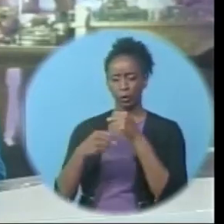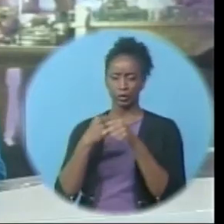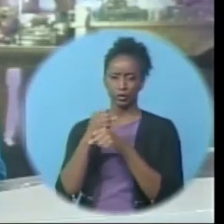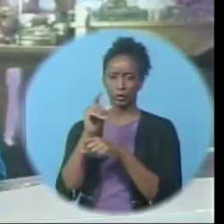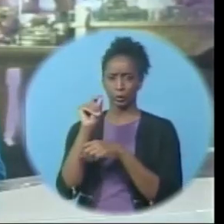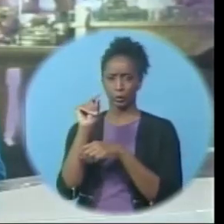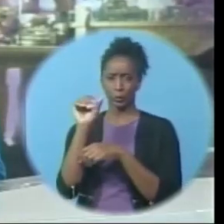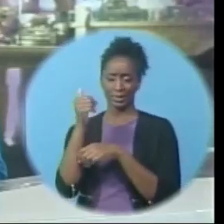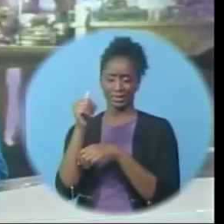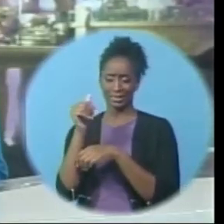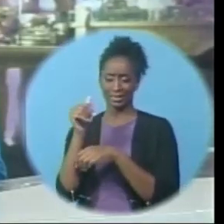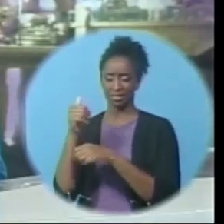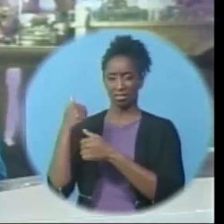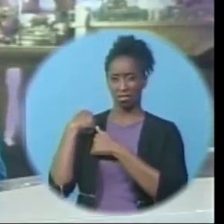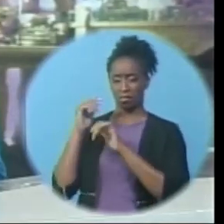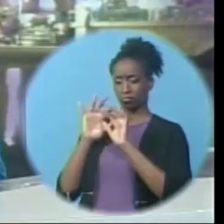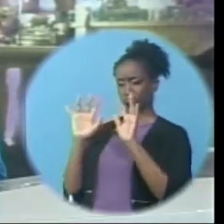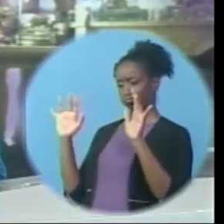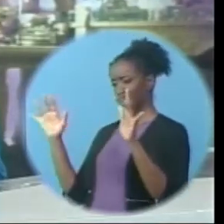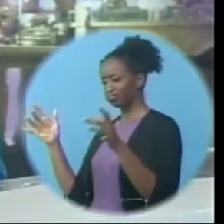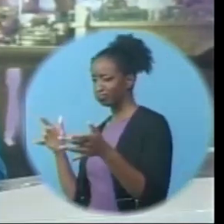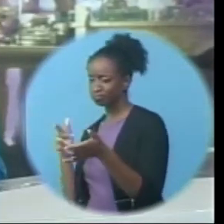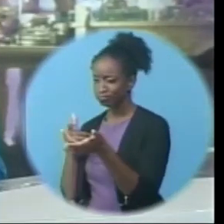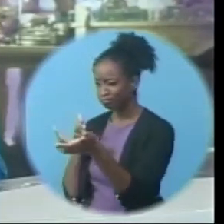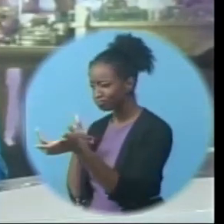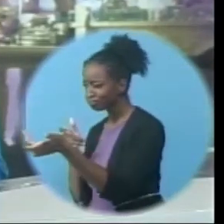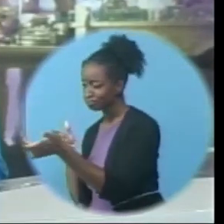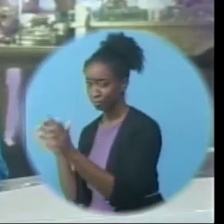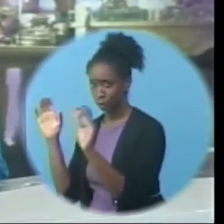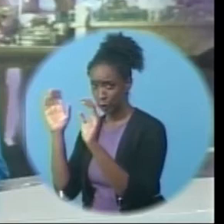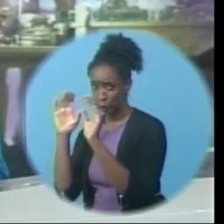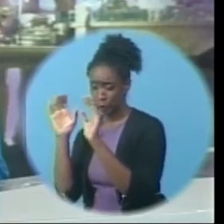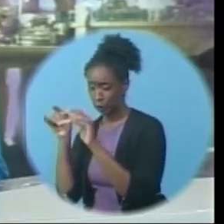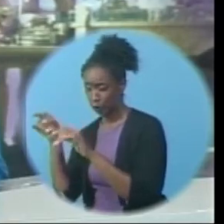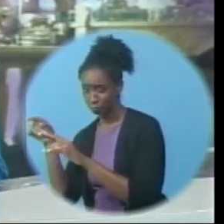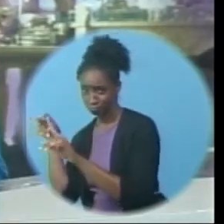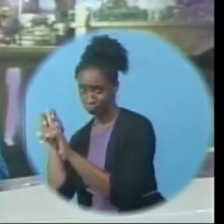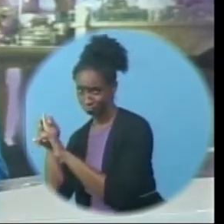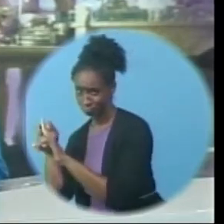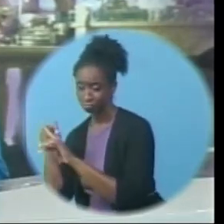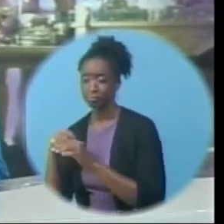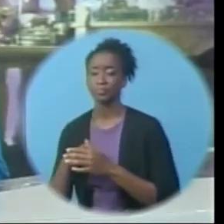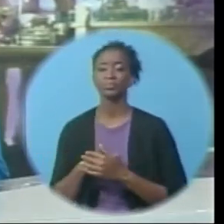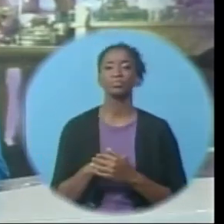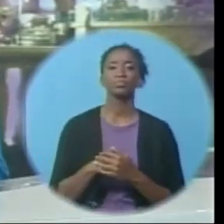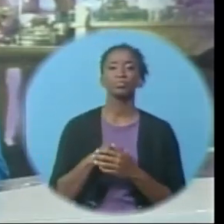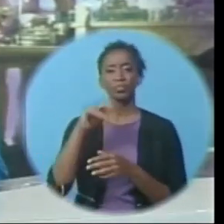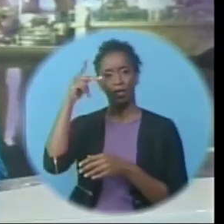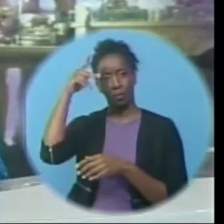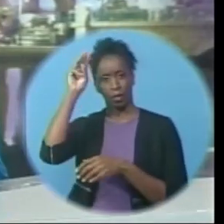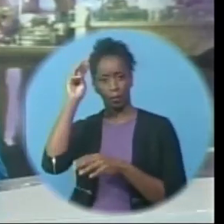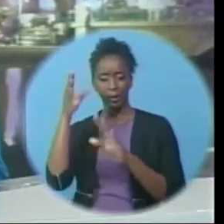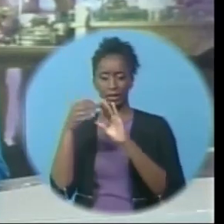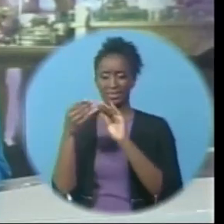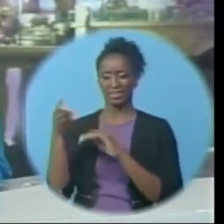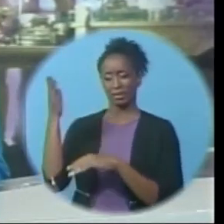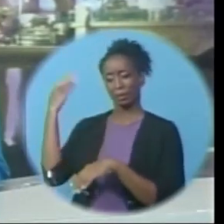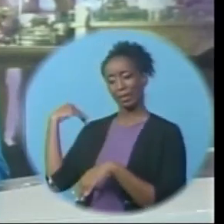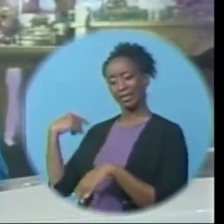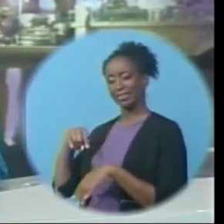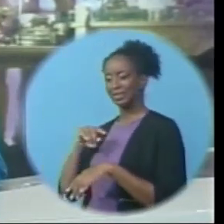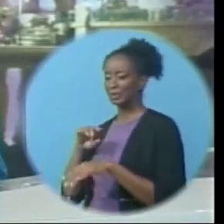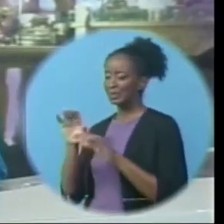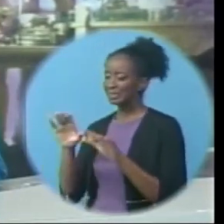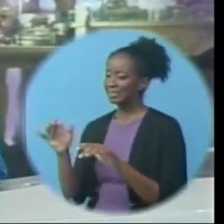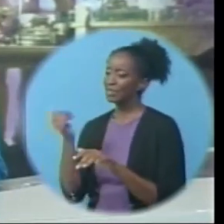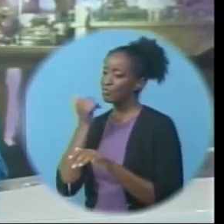in 2010. Prime Minister Andrew Holness says his administration will not repeat errors of the past. He says